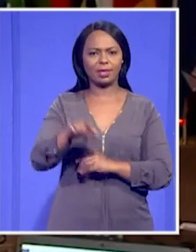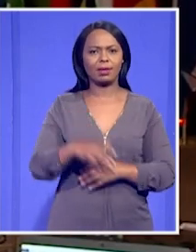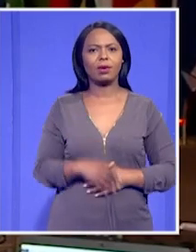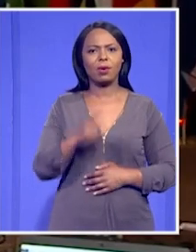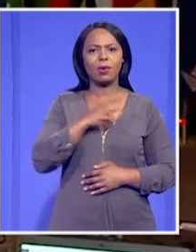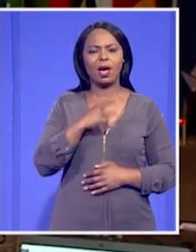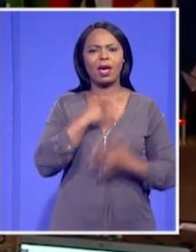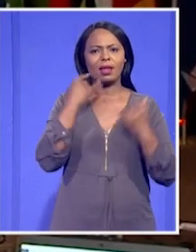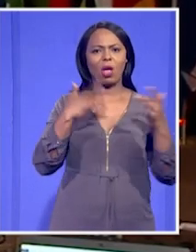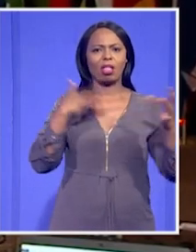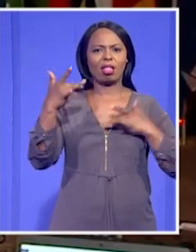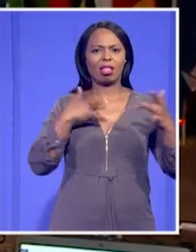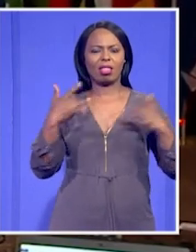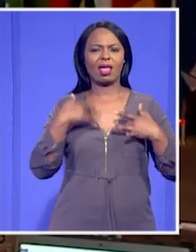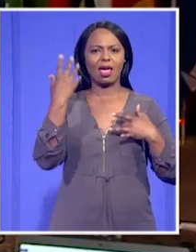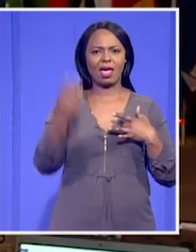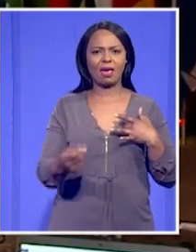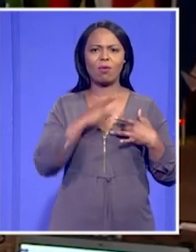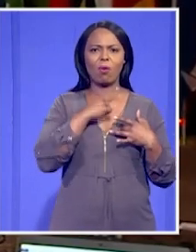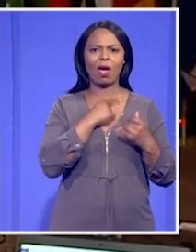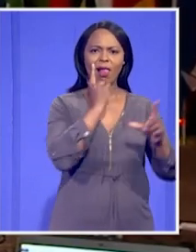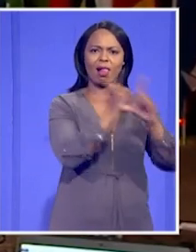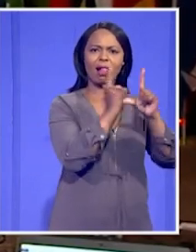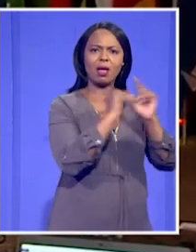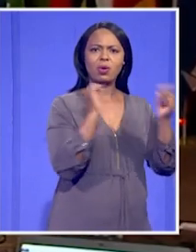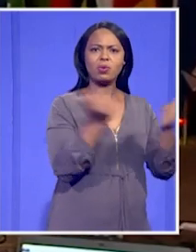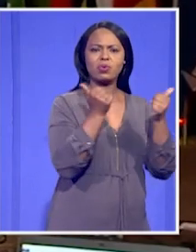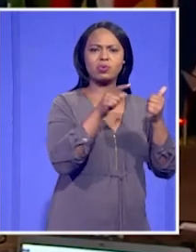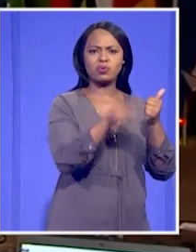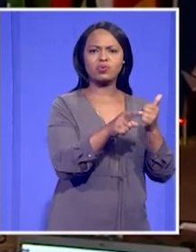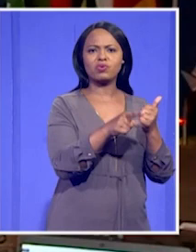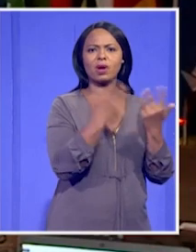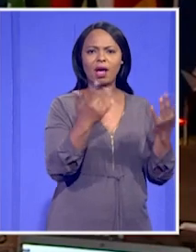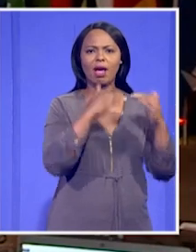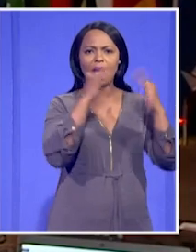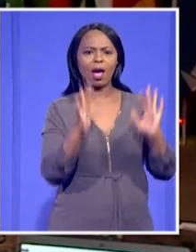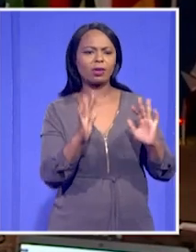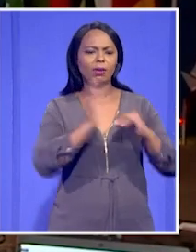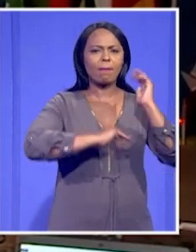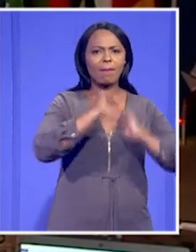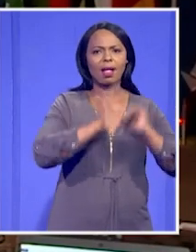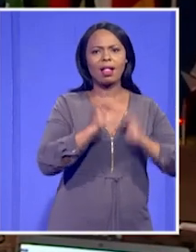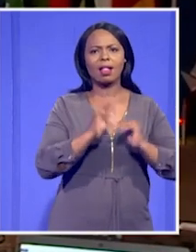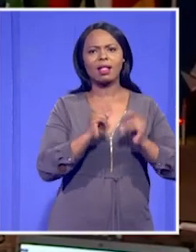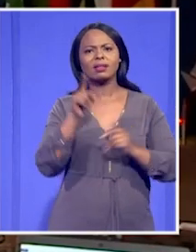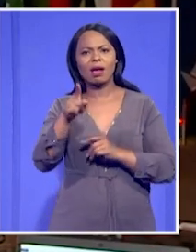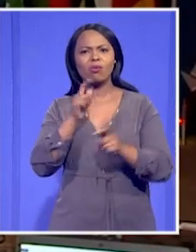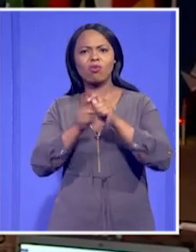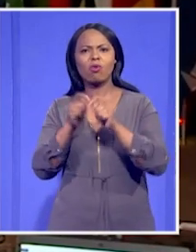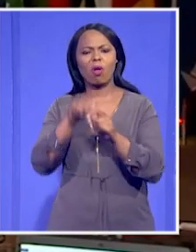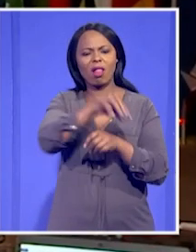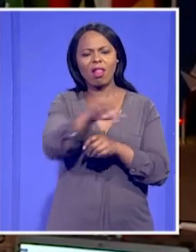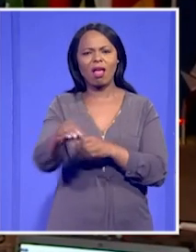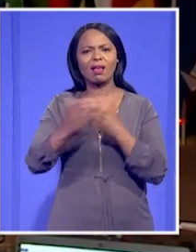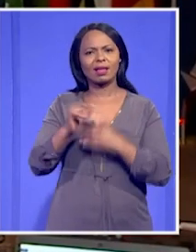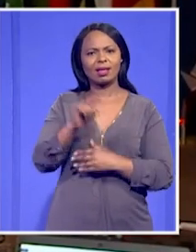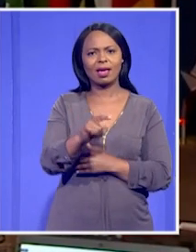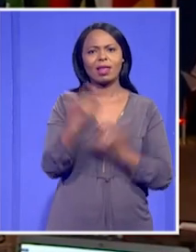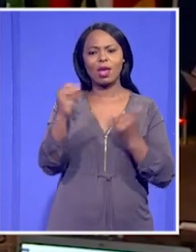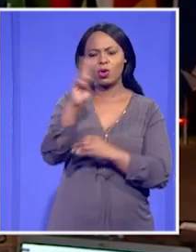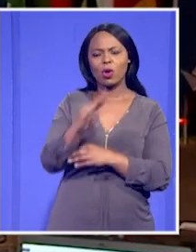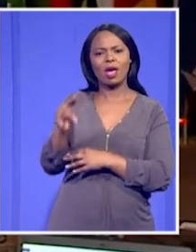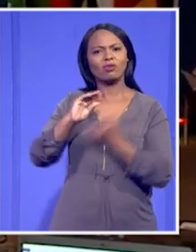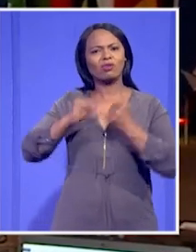have the concern of rapid urbanization. So this is a session by the UN Habitat to try and look at the solutions,